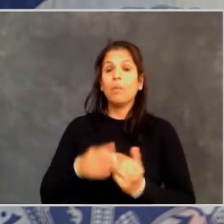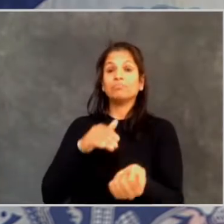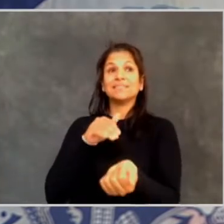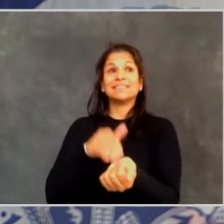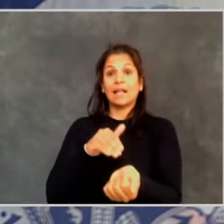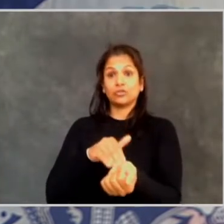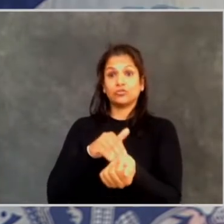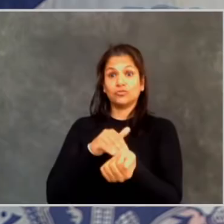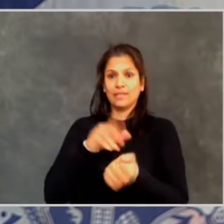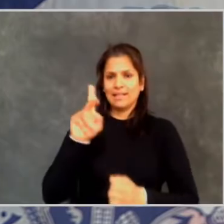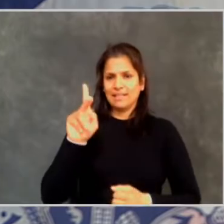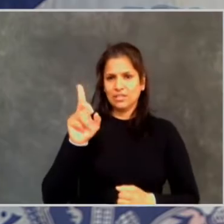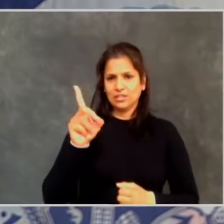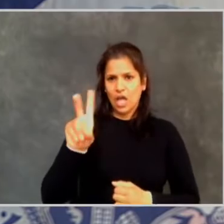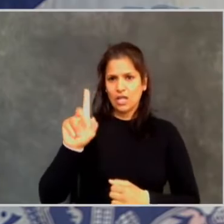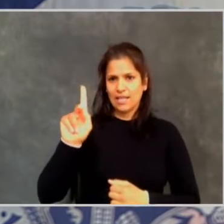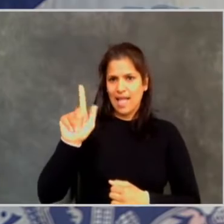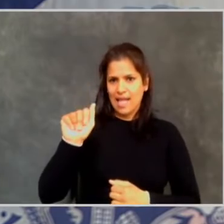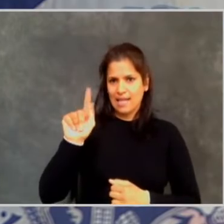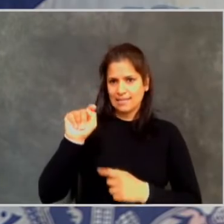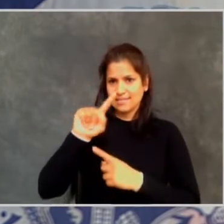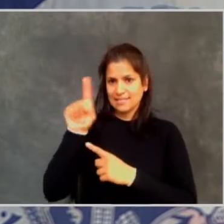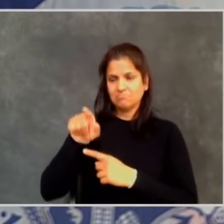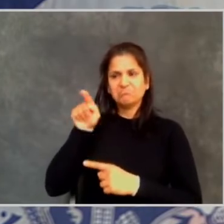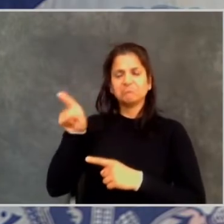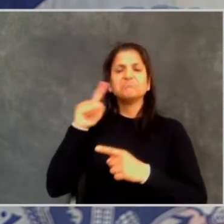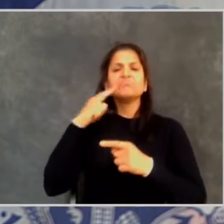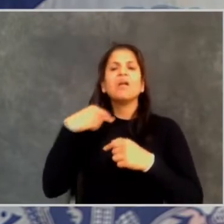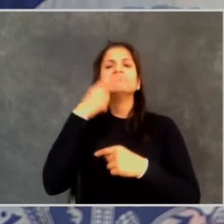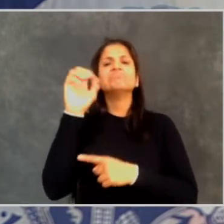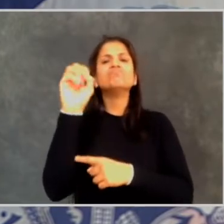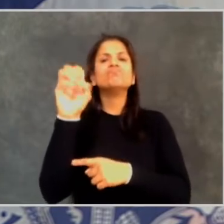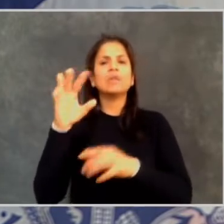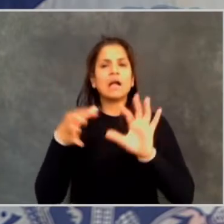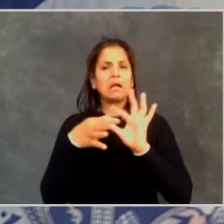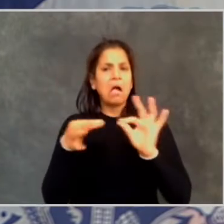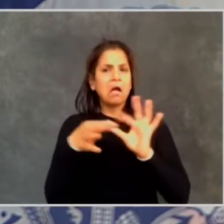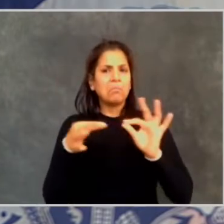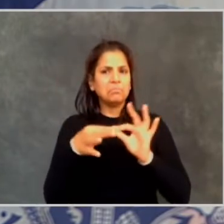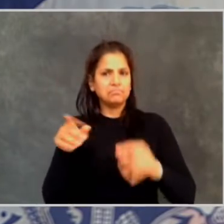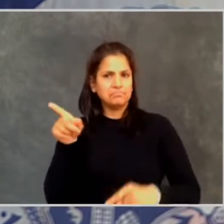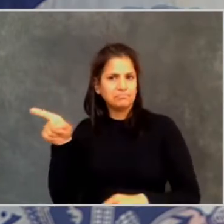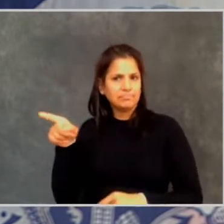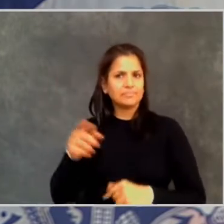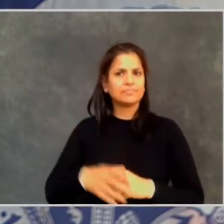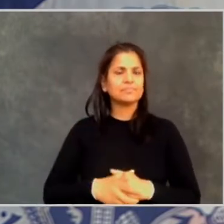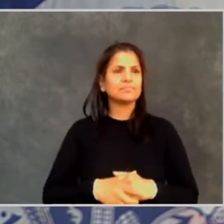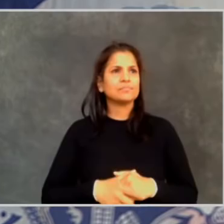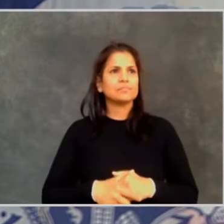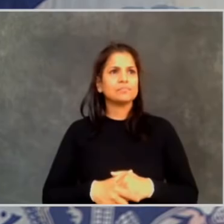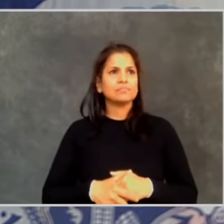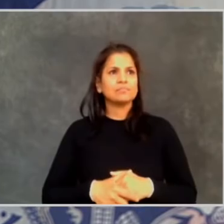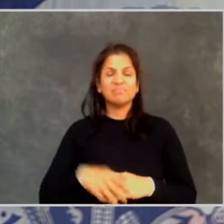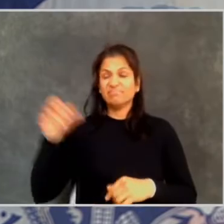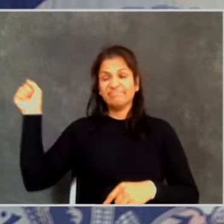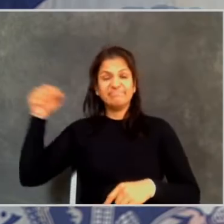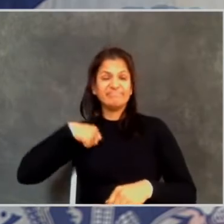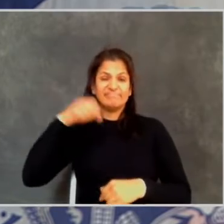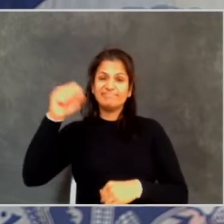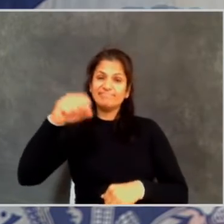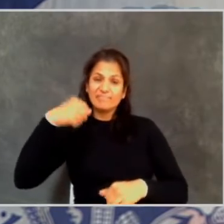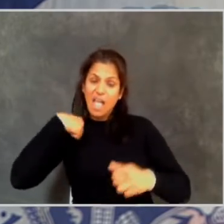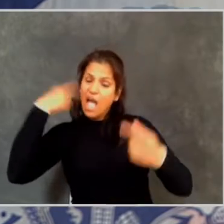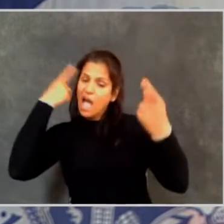tests, and they've indicated that they will facilitate it. There are tests that are on the market from